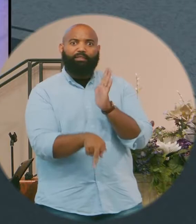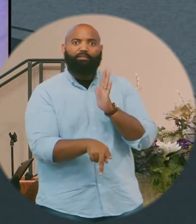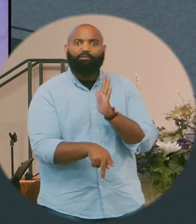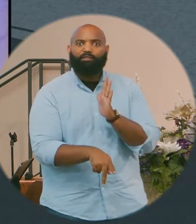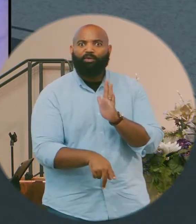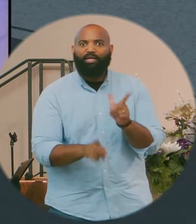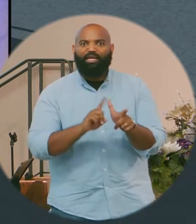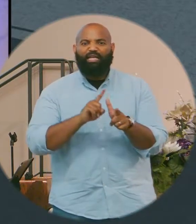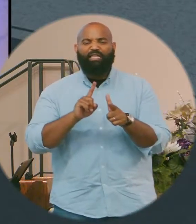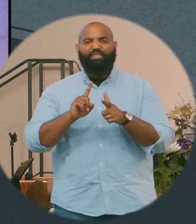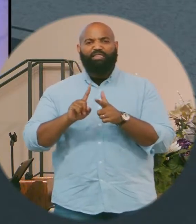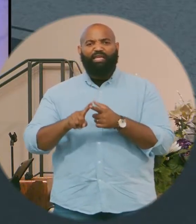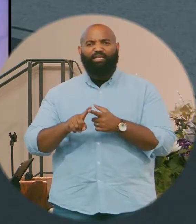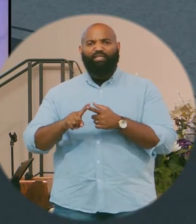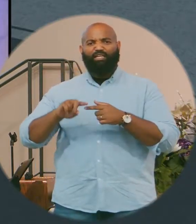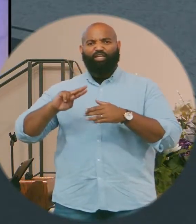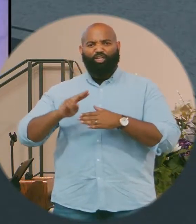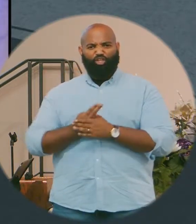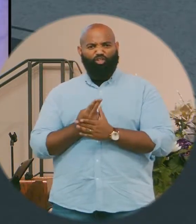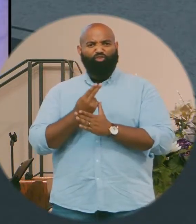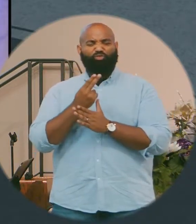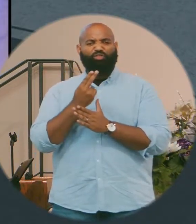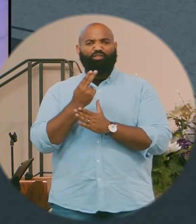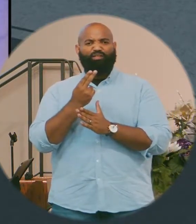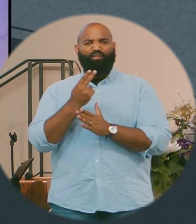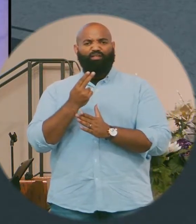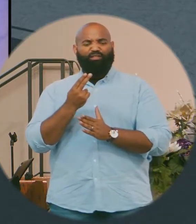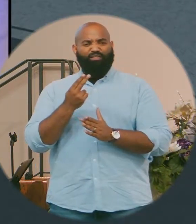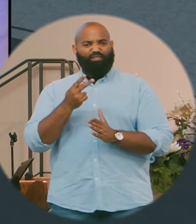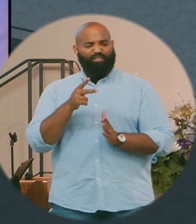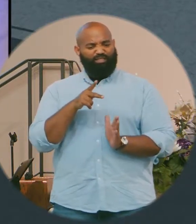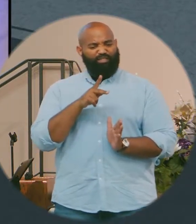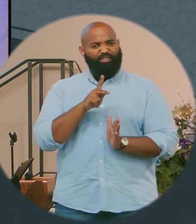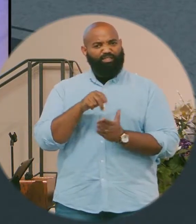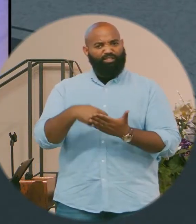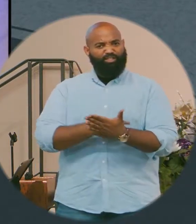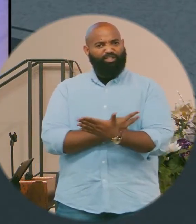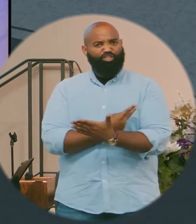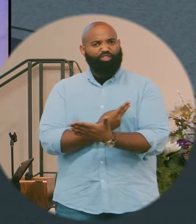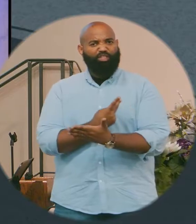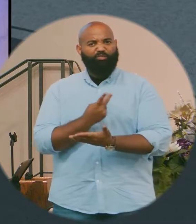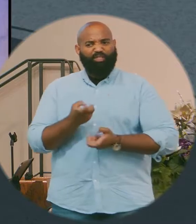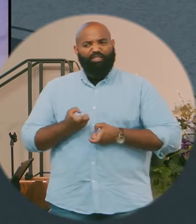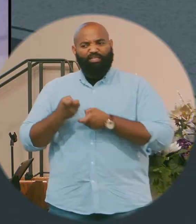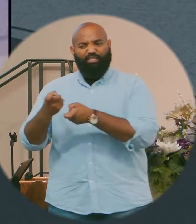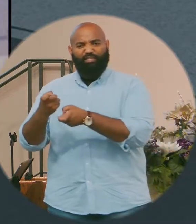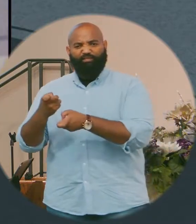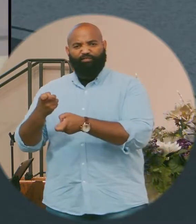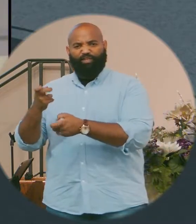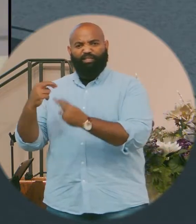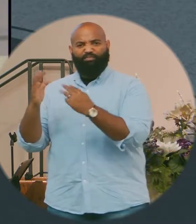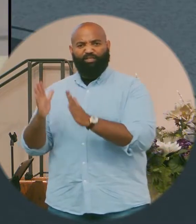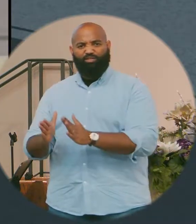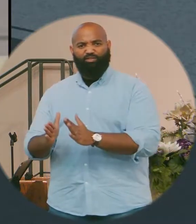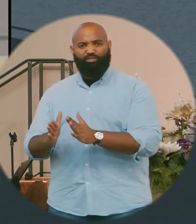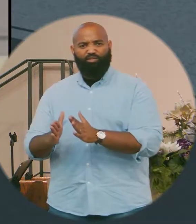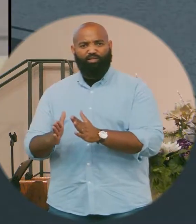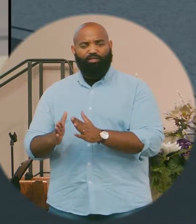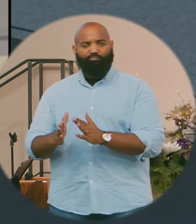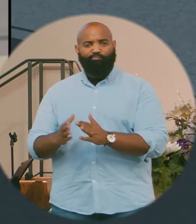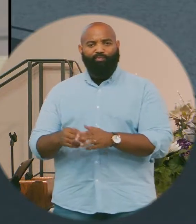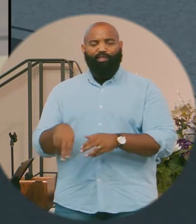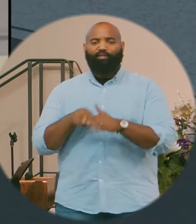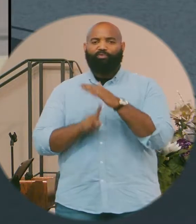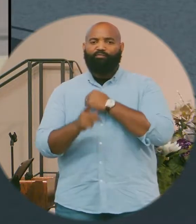had a nerve to use him to entertain his guests. David said, he deserved to die.